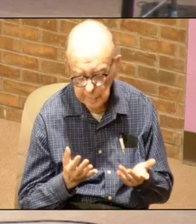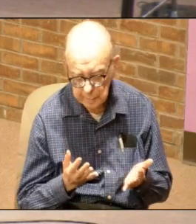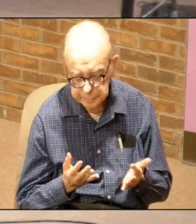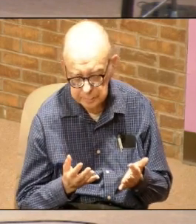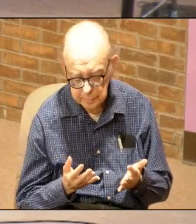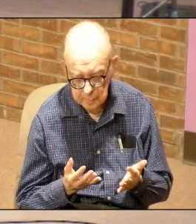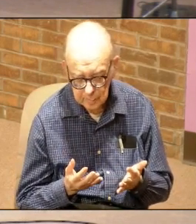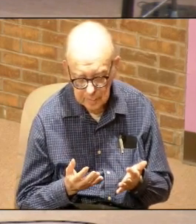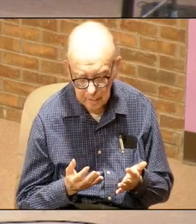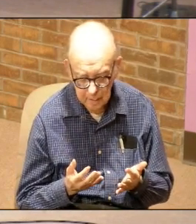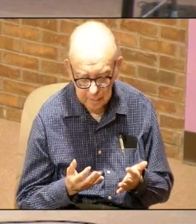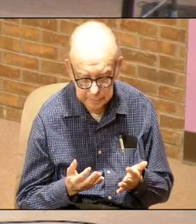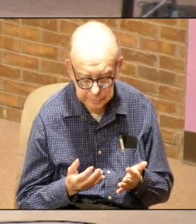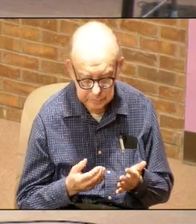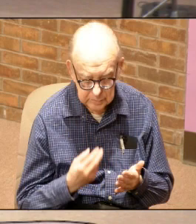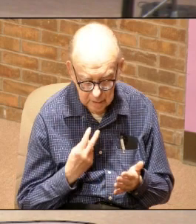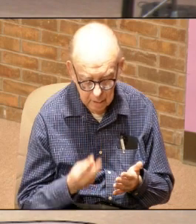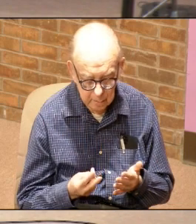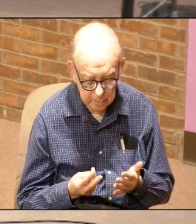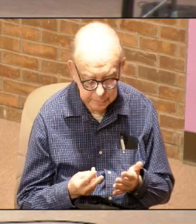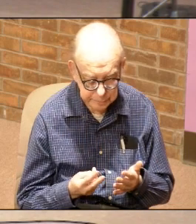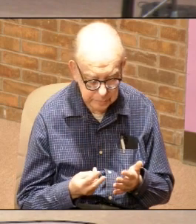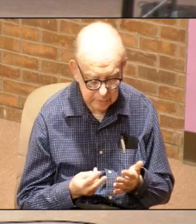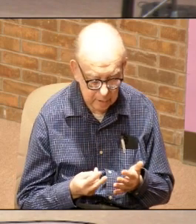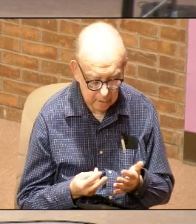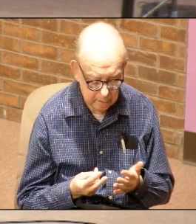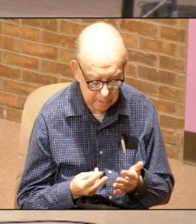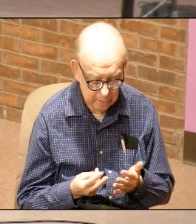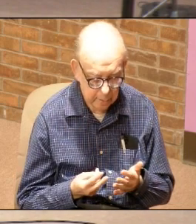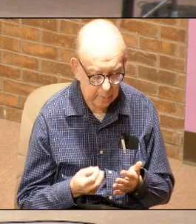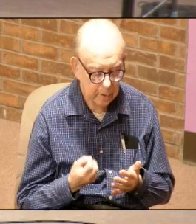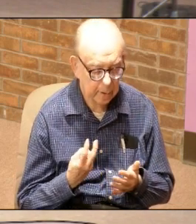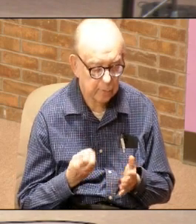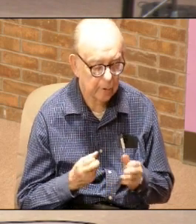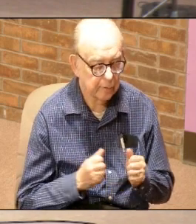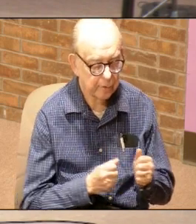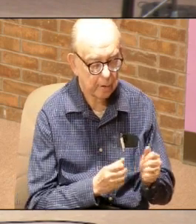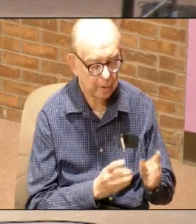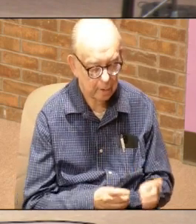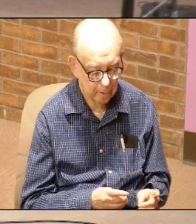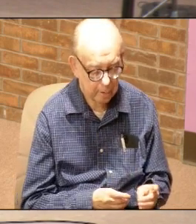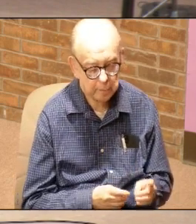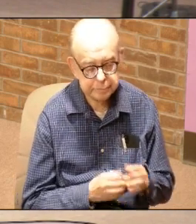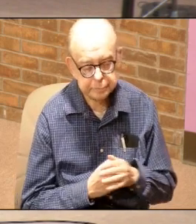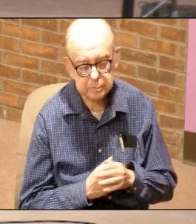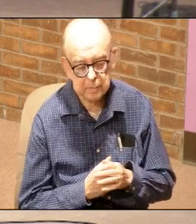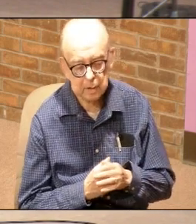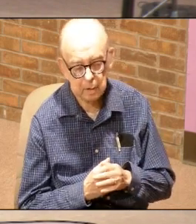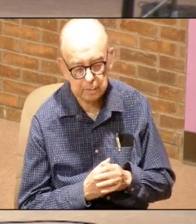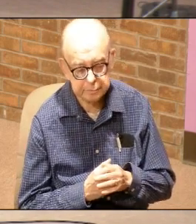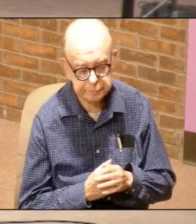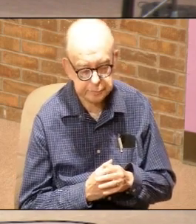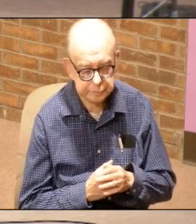minute. Let's see. He had 12 disciples or apostles.